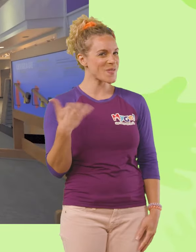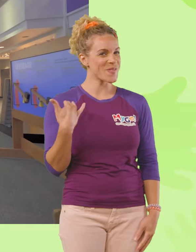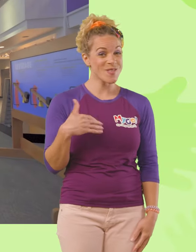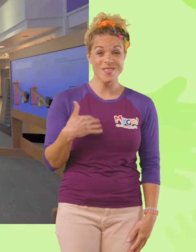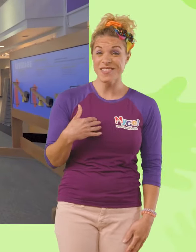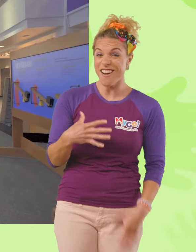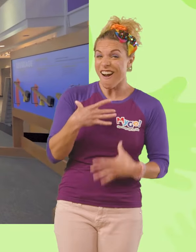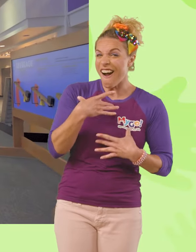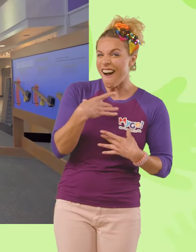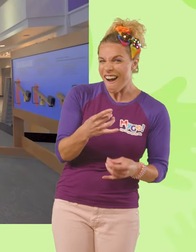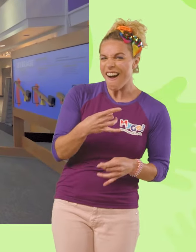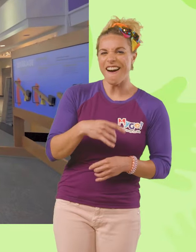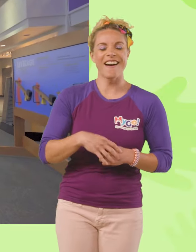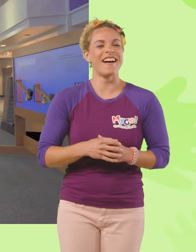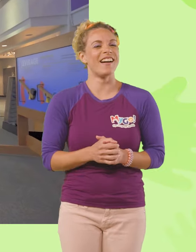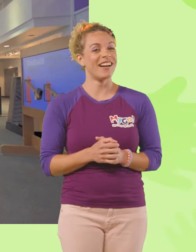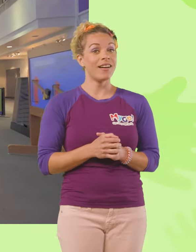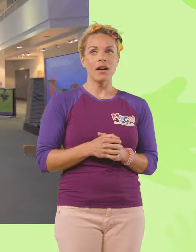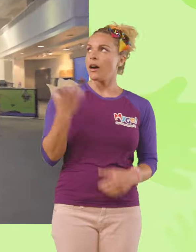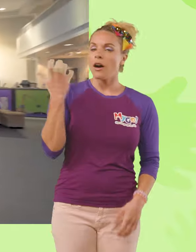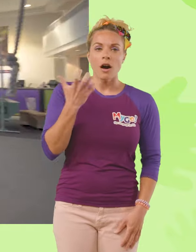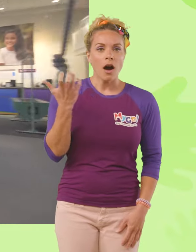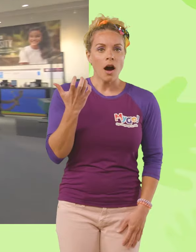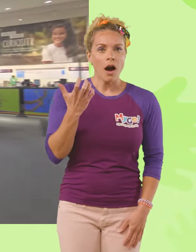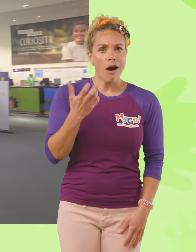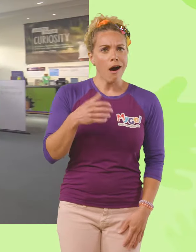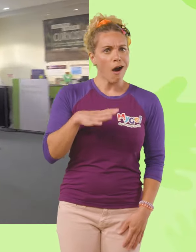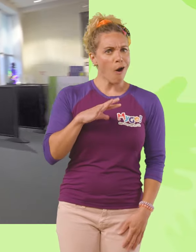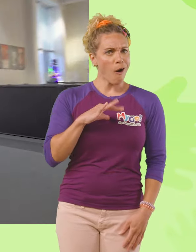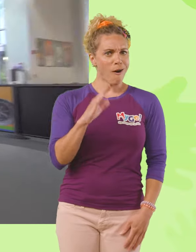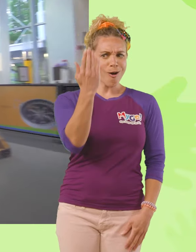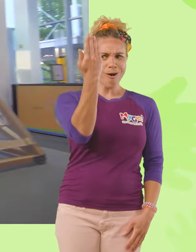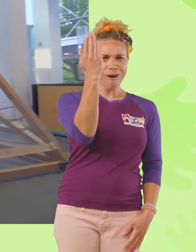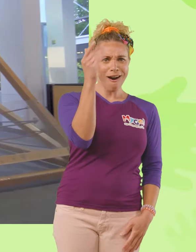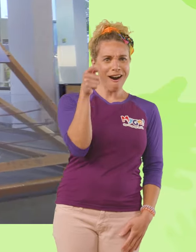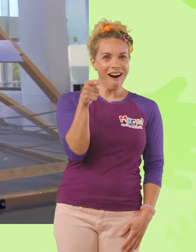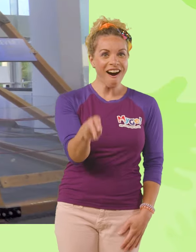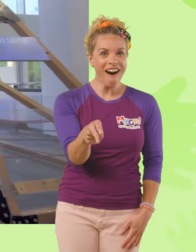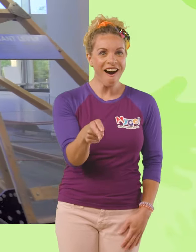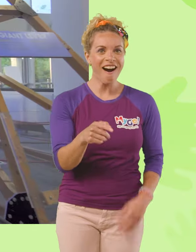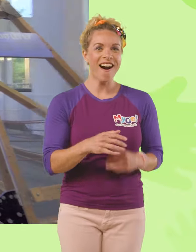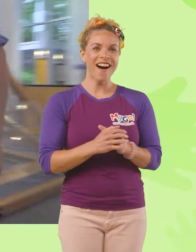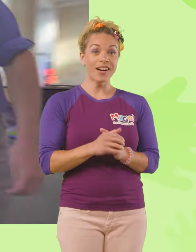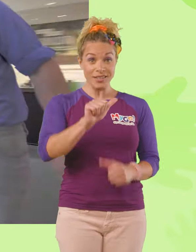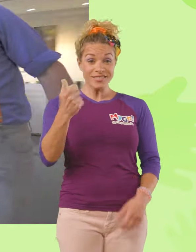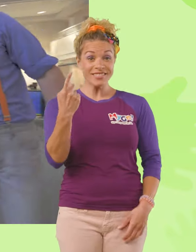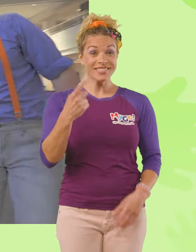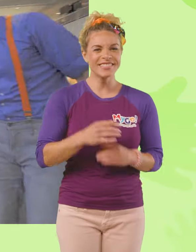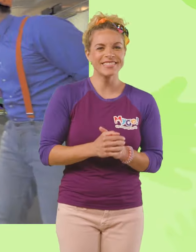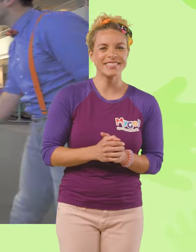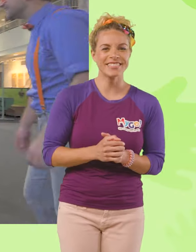Whoa, that's pretty interesting. Oh, hey, a cool mirror. Another